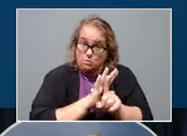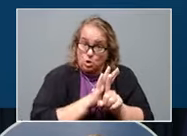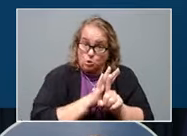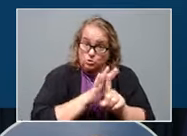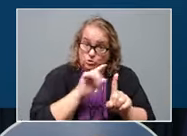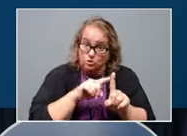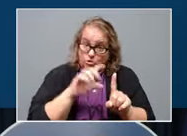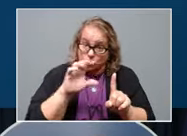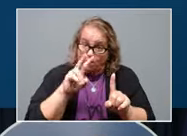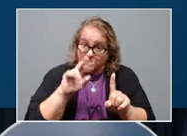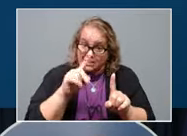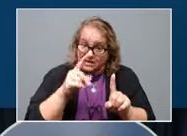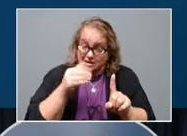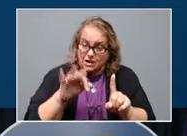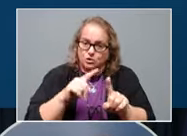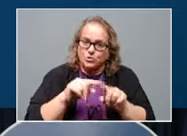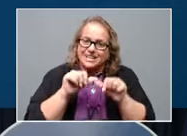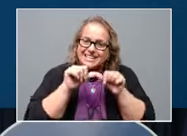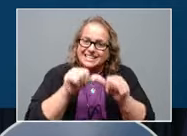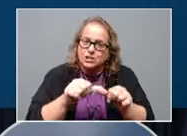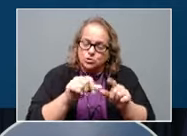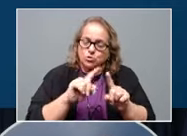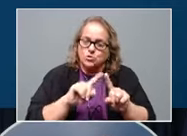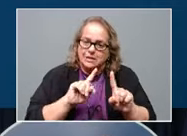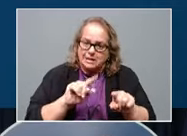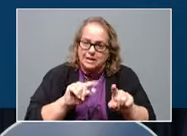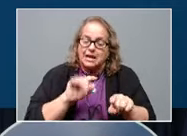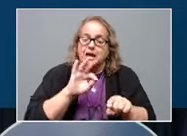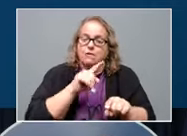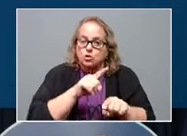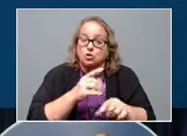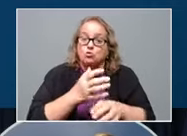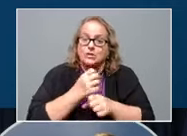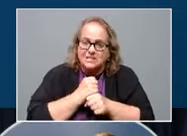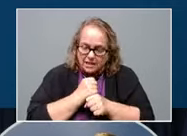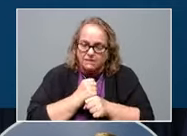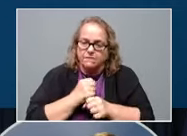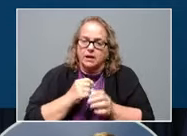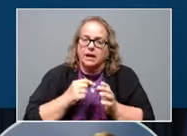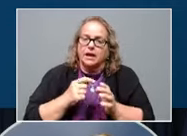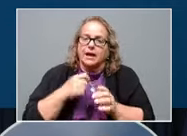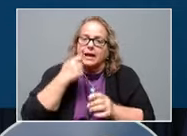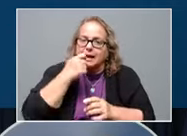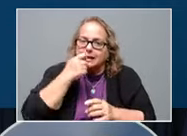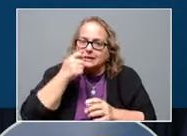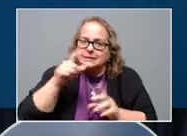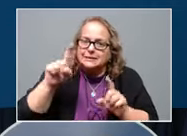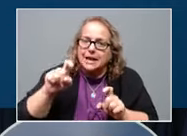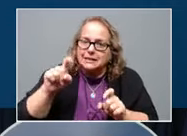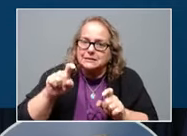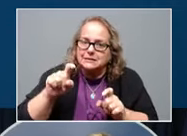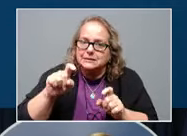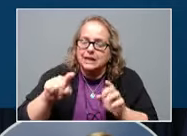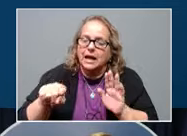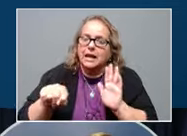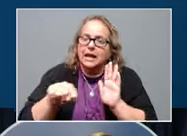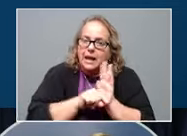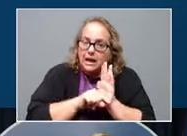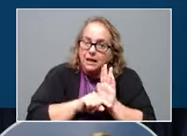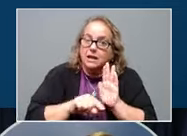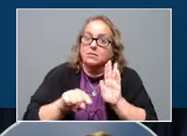to continue attending as long as they receive repeated negative tests for COVID-19 do not have symptoms,